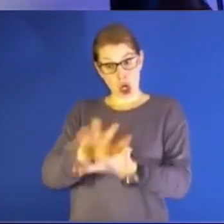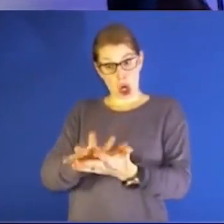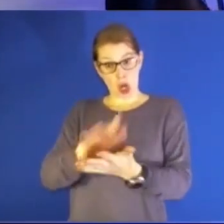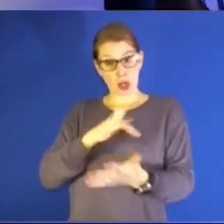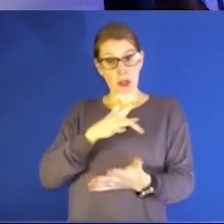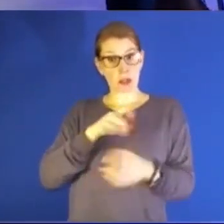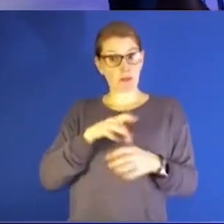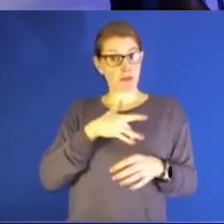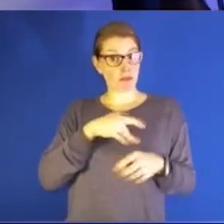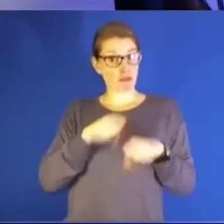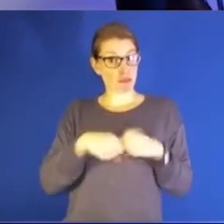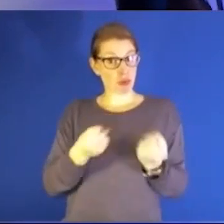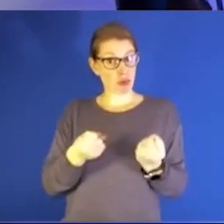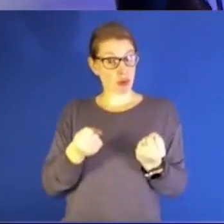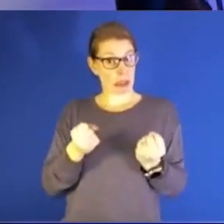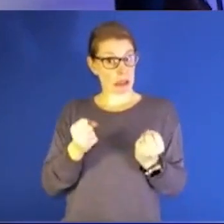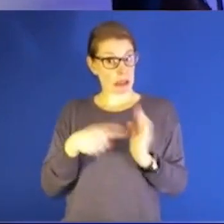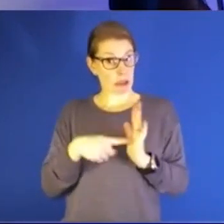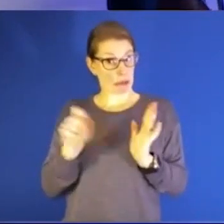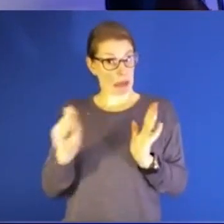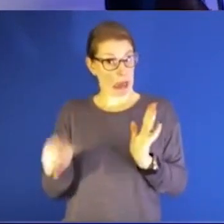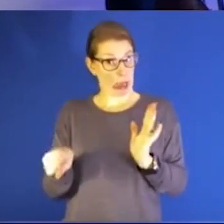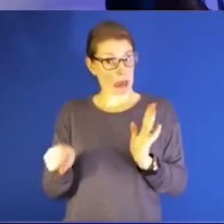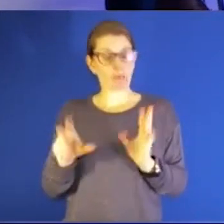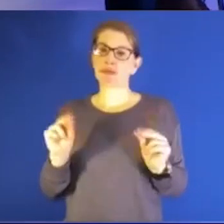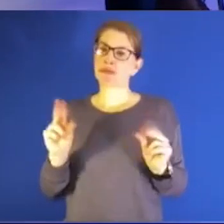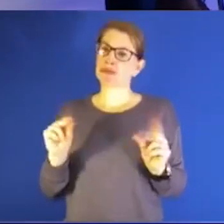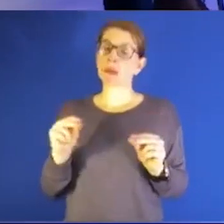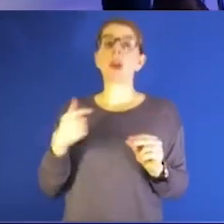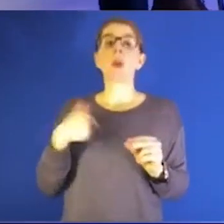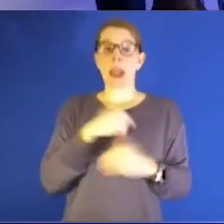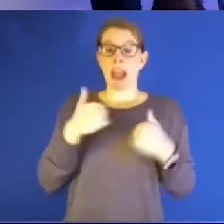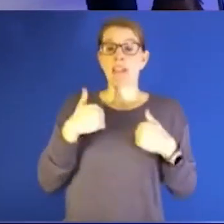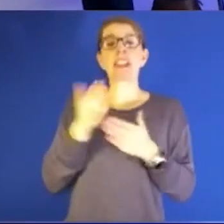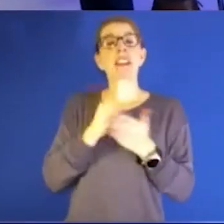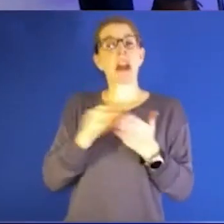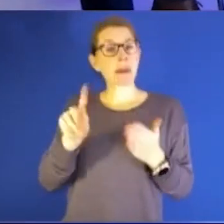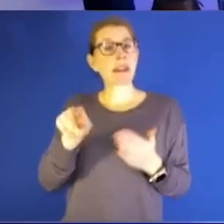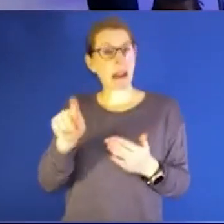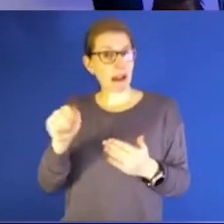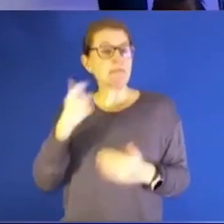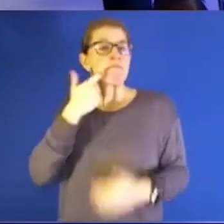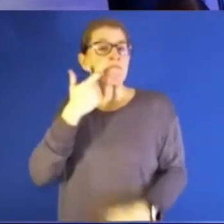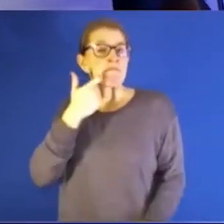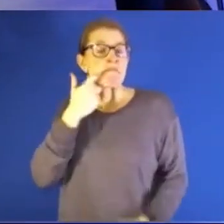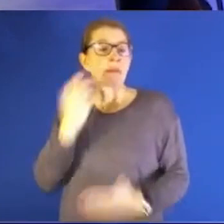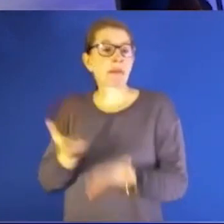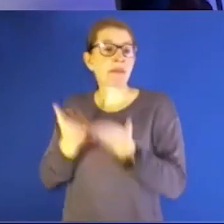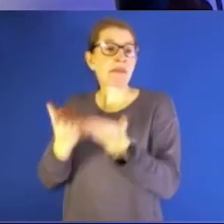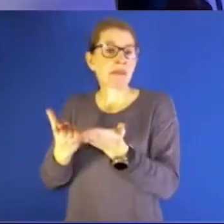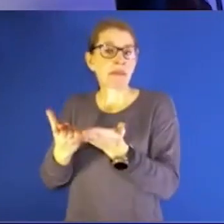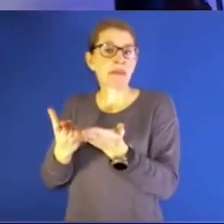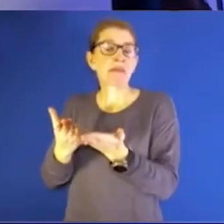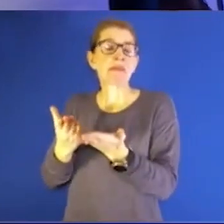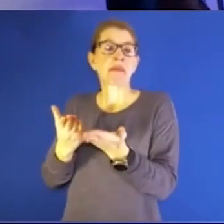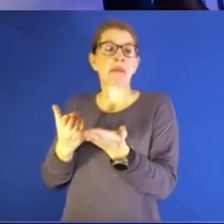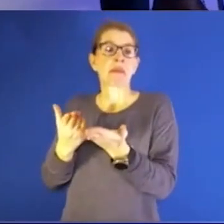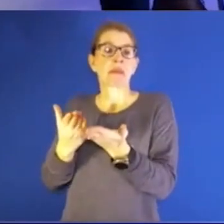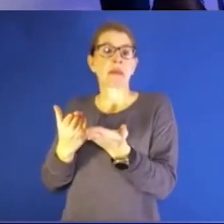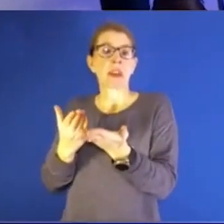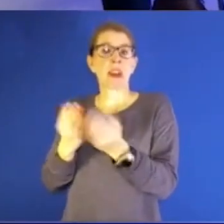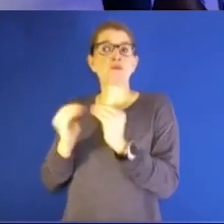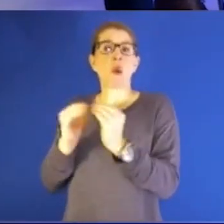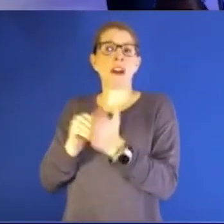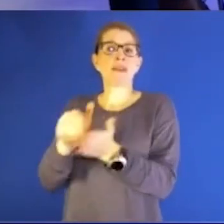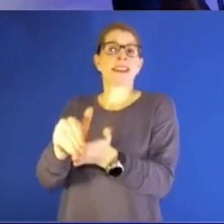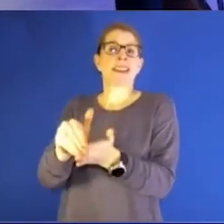COVID can cause broken heart syndrome. There is some data here recently that suggests that it's more frequent, especially